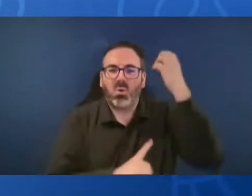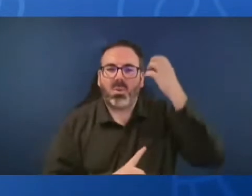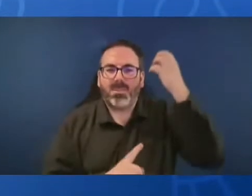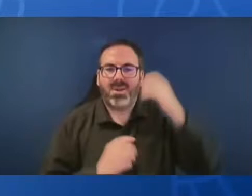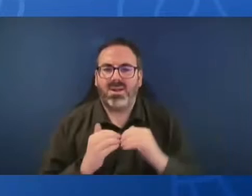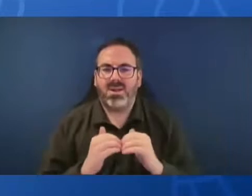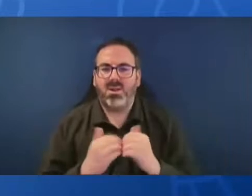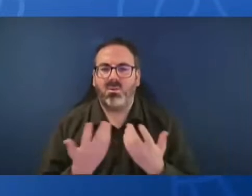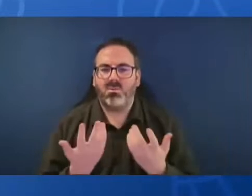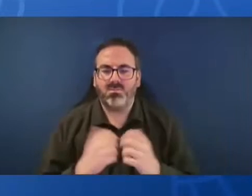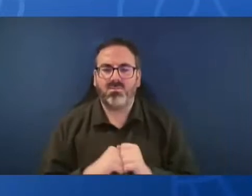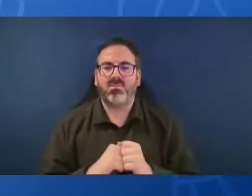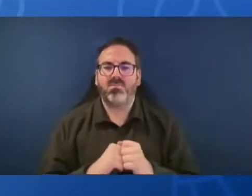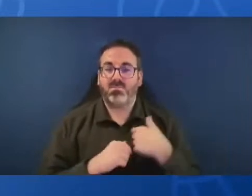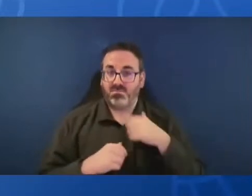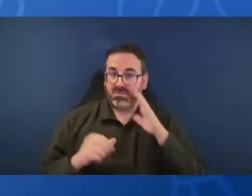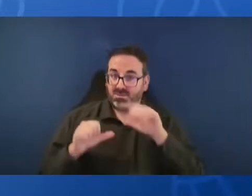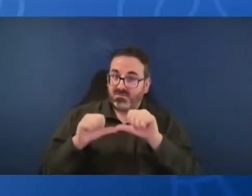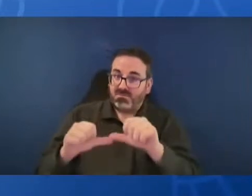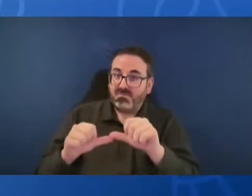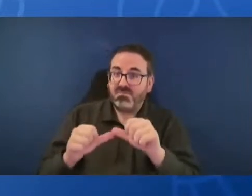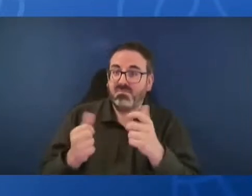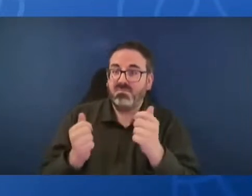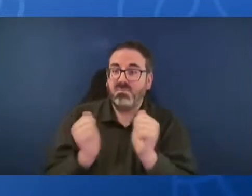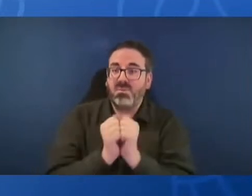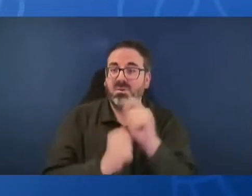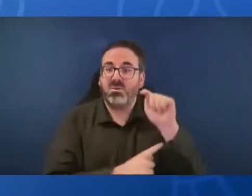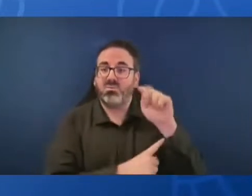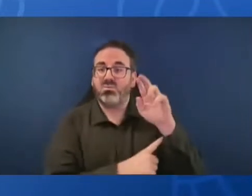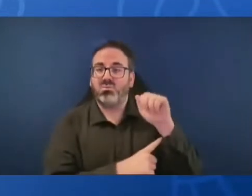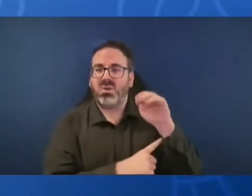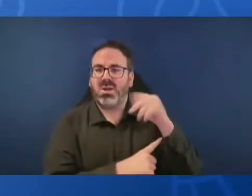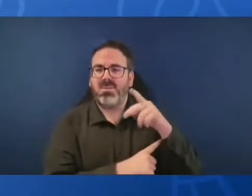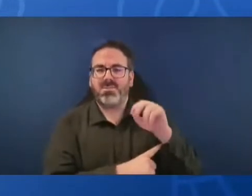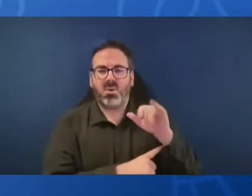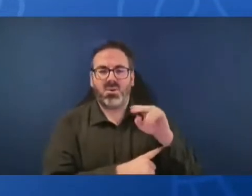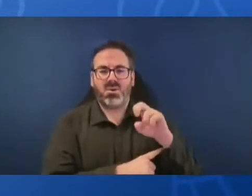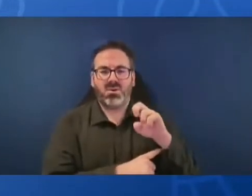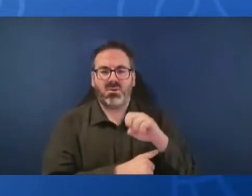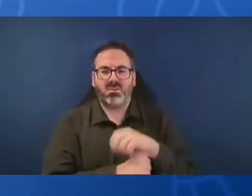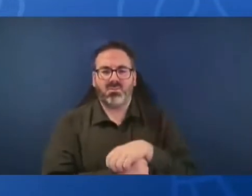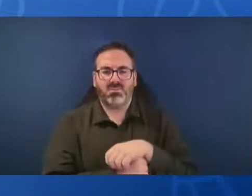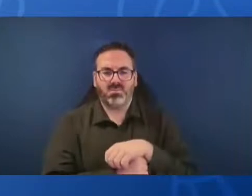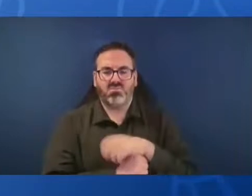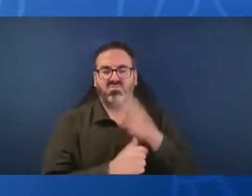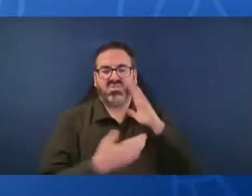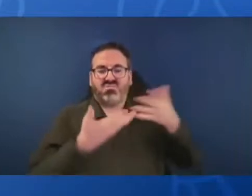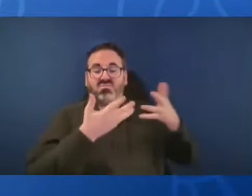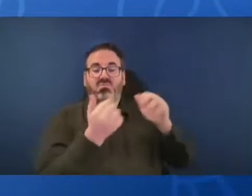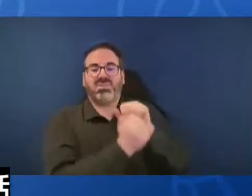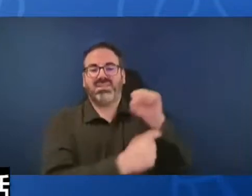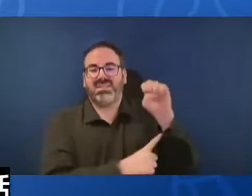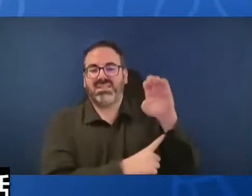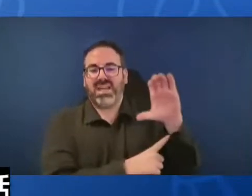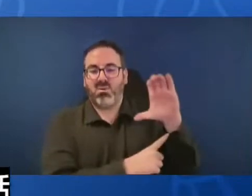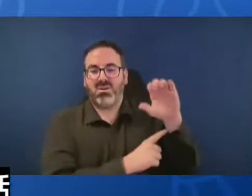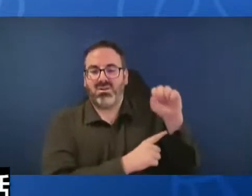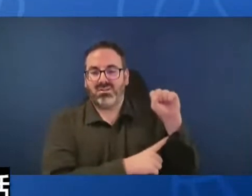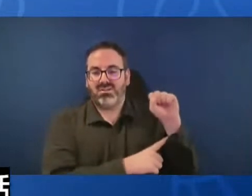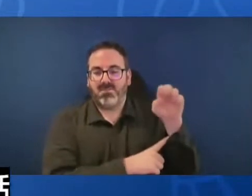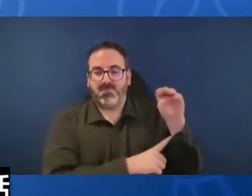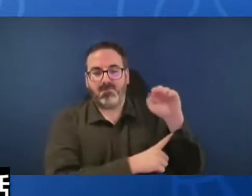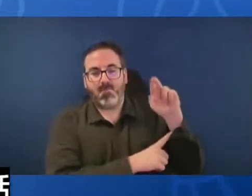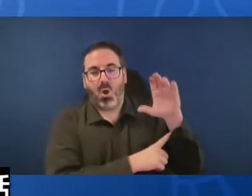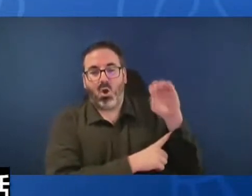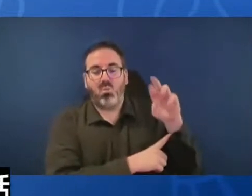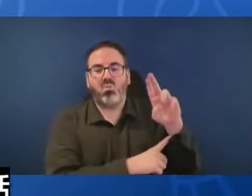go with the Marco Rubio approach, which is to talk to everybody, which is to put out the new ideas, which is to